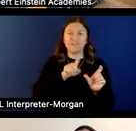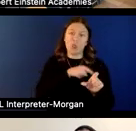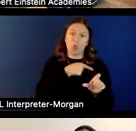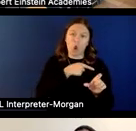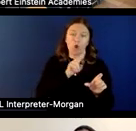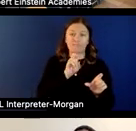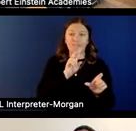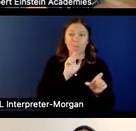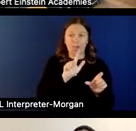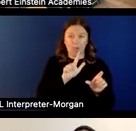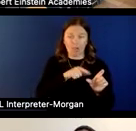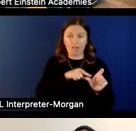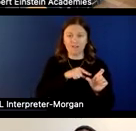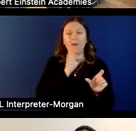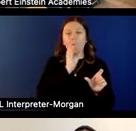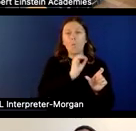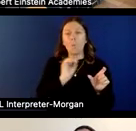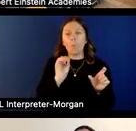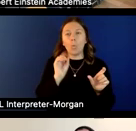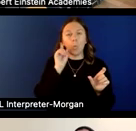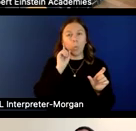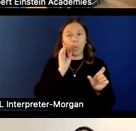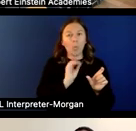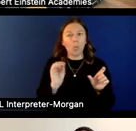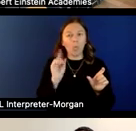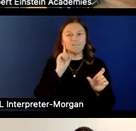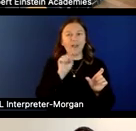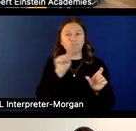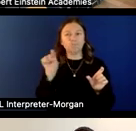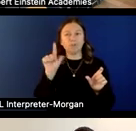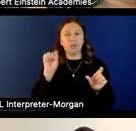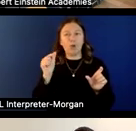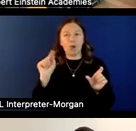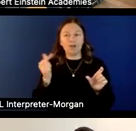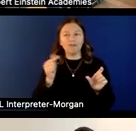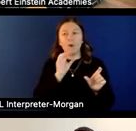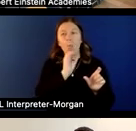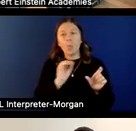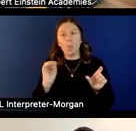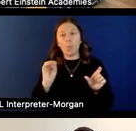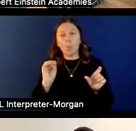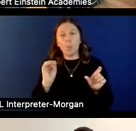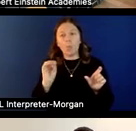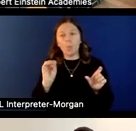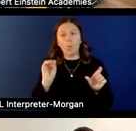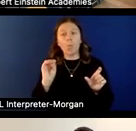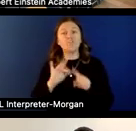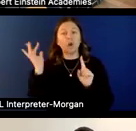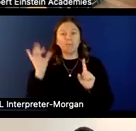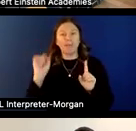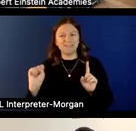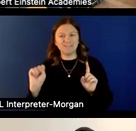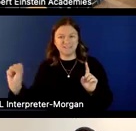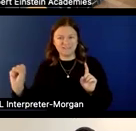Fuß, so my U is long. So then I do the Fu with a sharpest S.